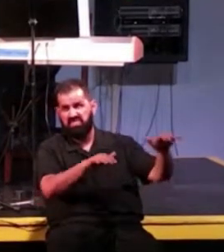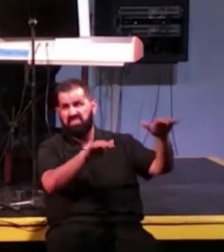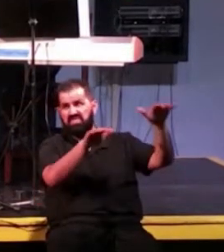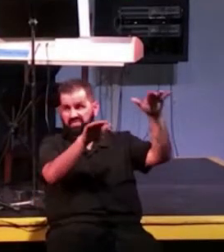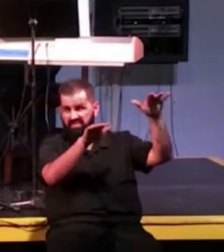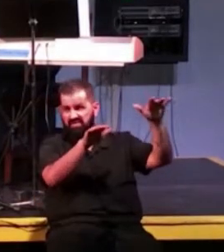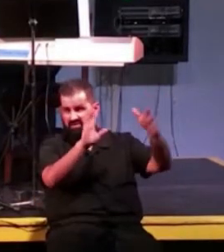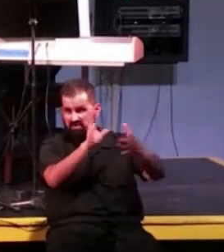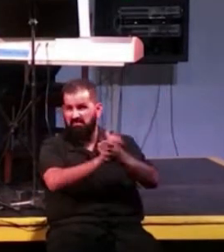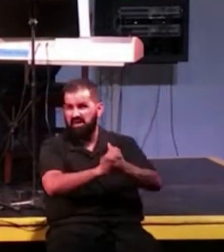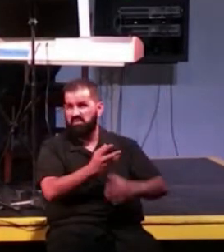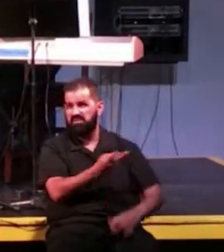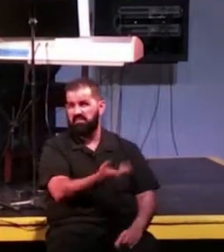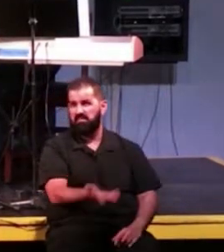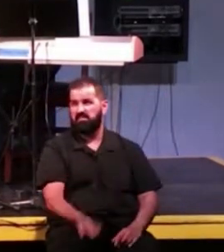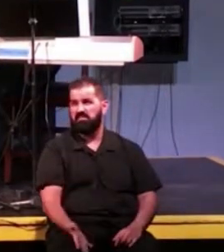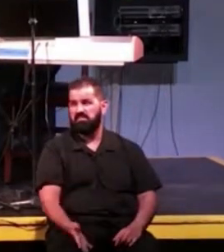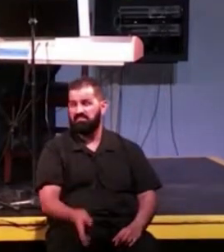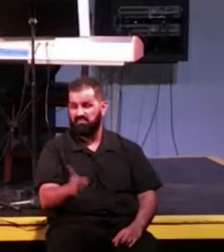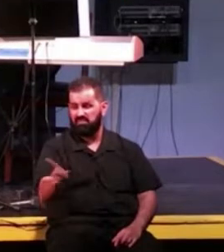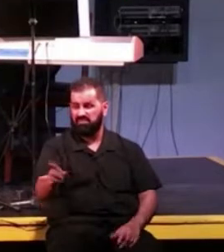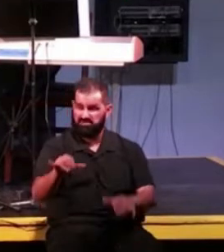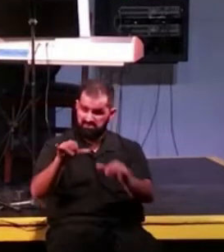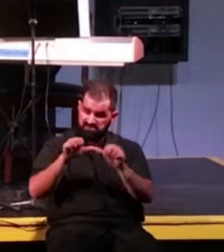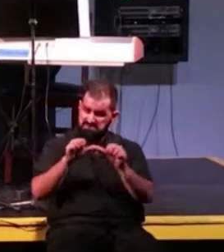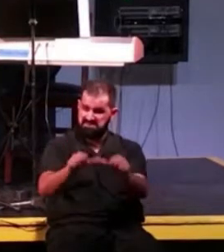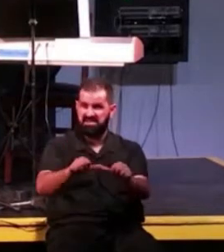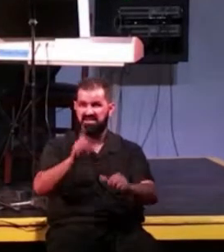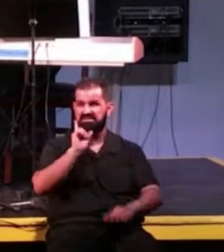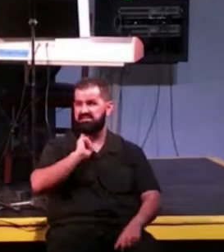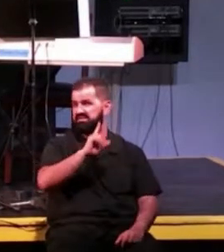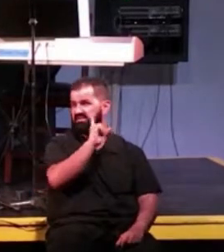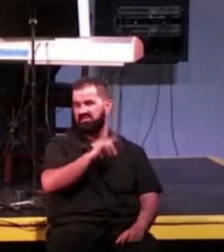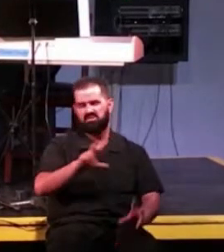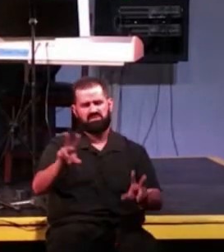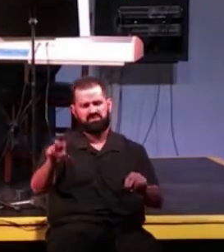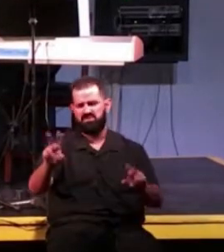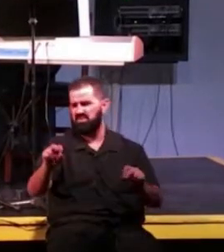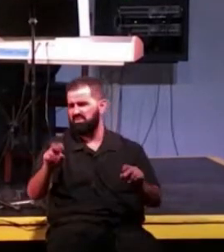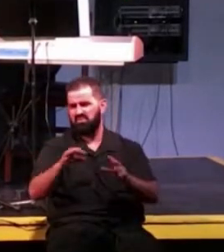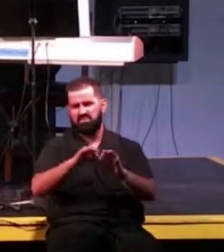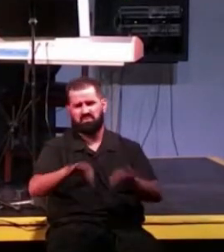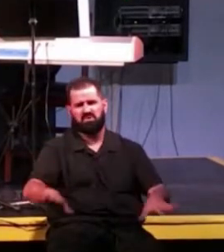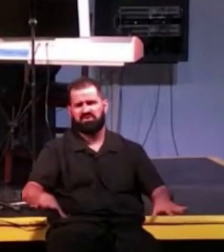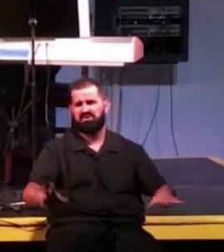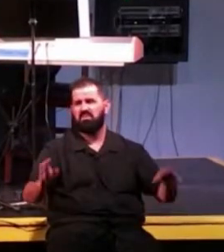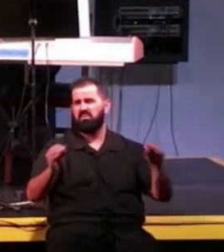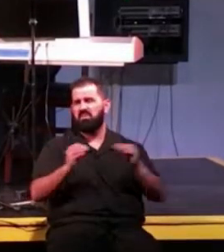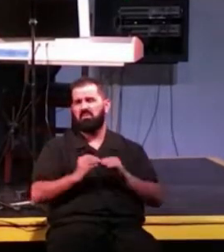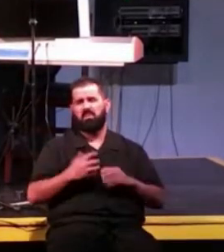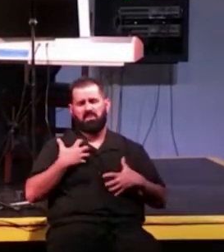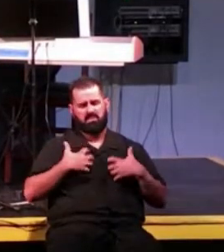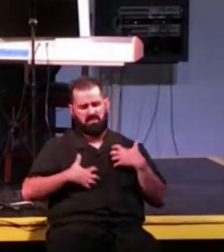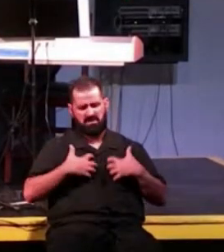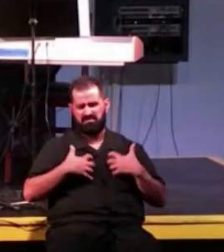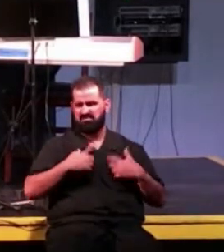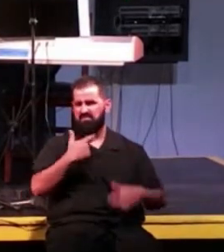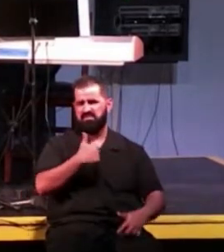till they grow up? Would you remain unmarried for them? No, my daughters, it's more bitter for me than for you.